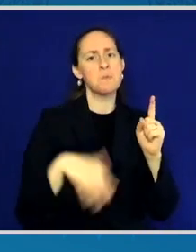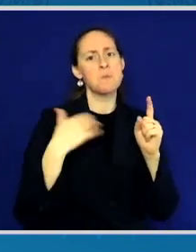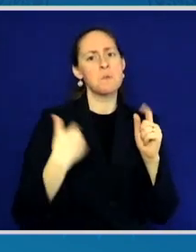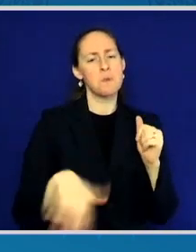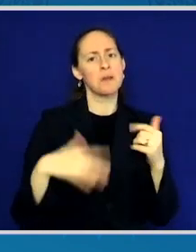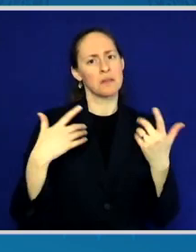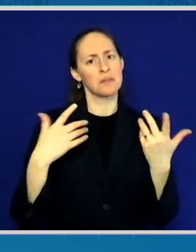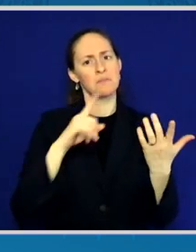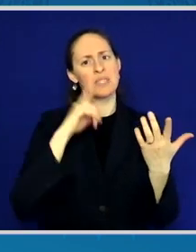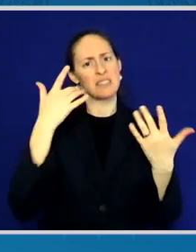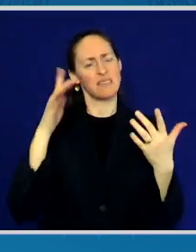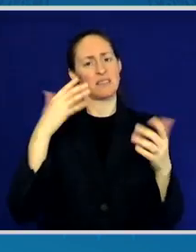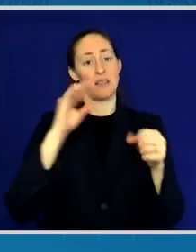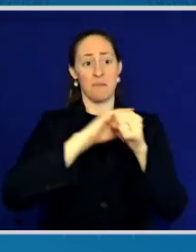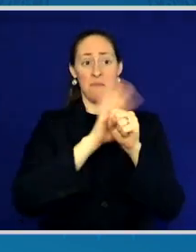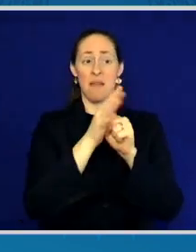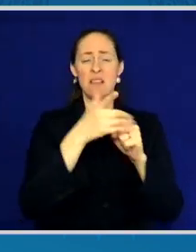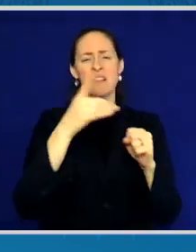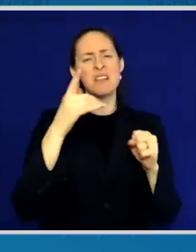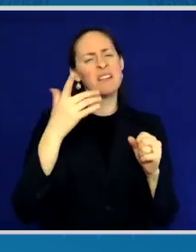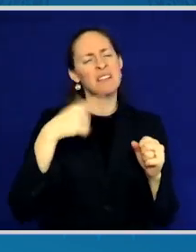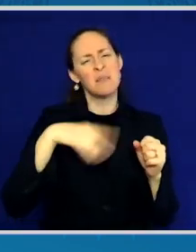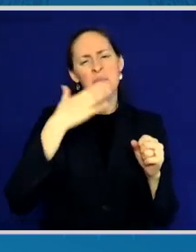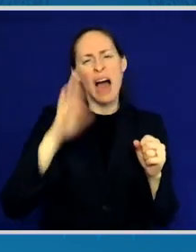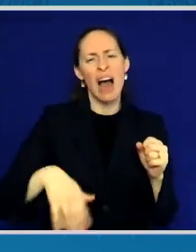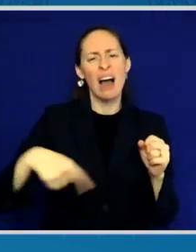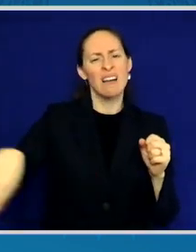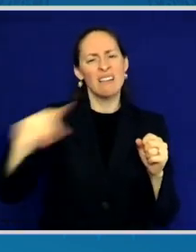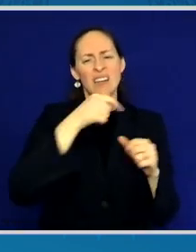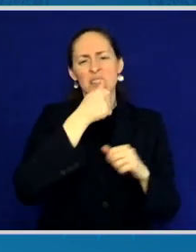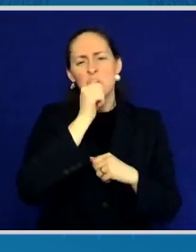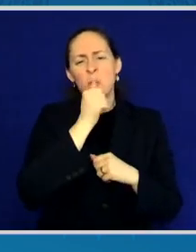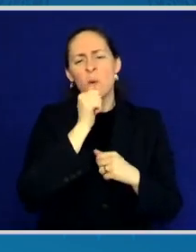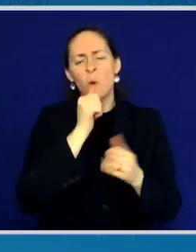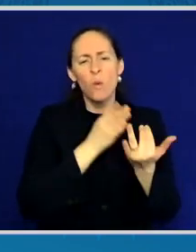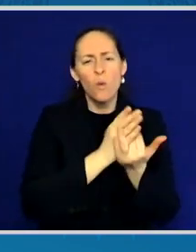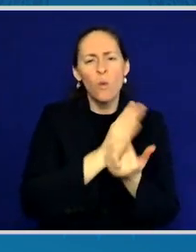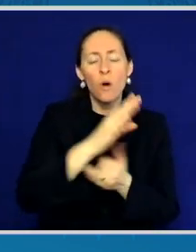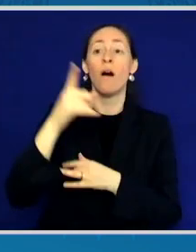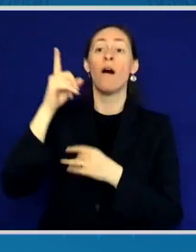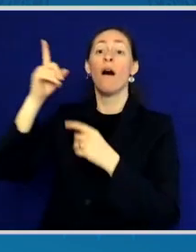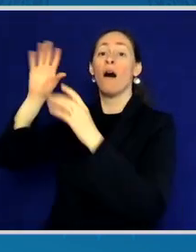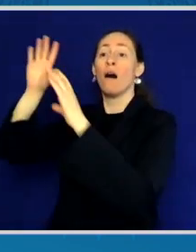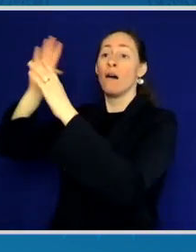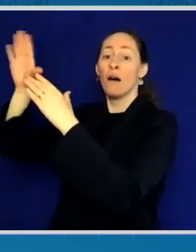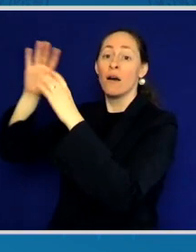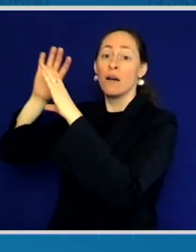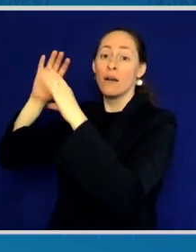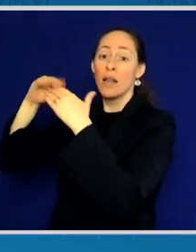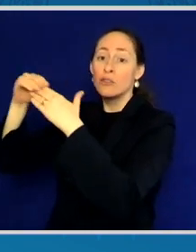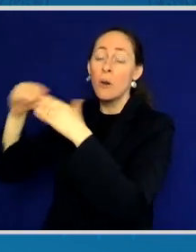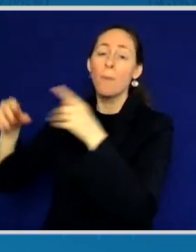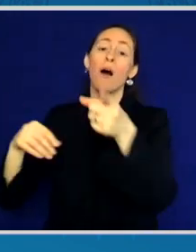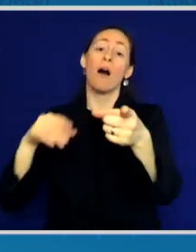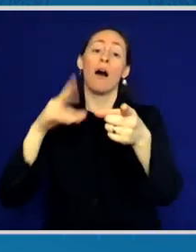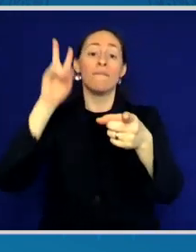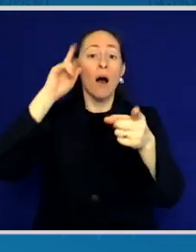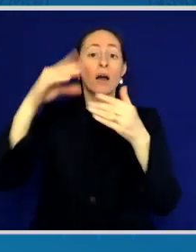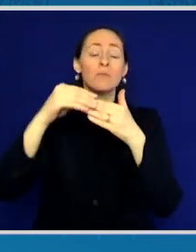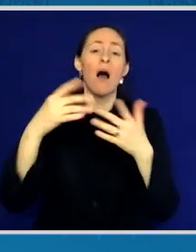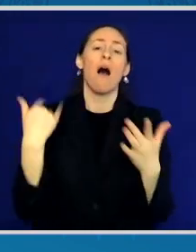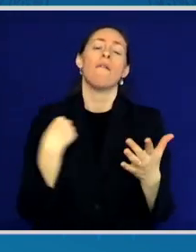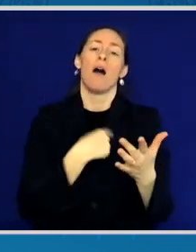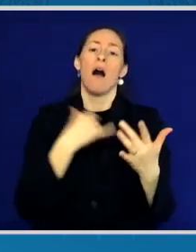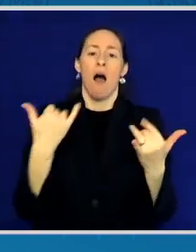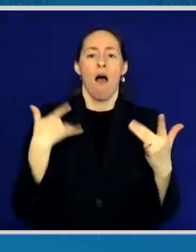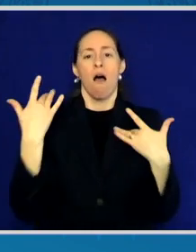for us. And with your leadership and President Biden's leadership, the both of you, it's been great. And now we see the American Jobs